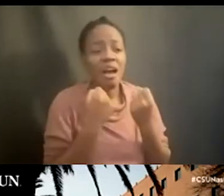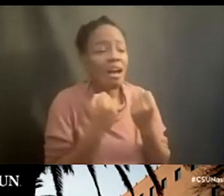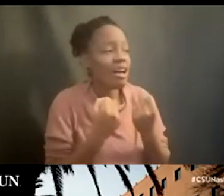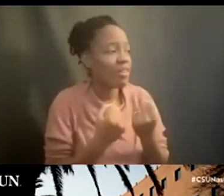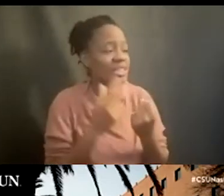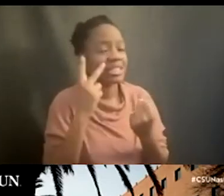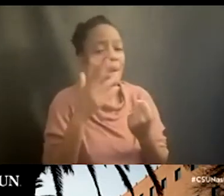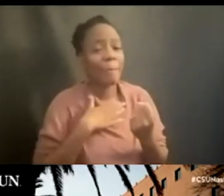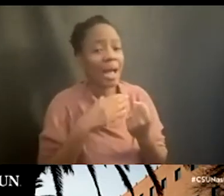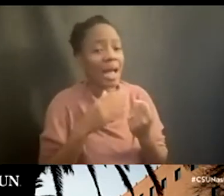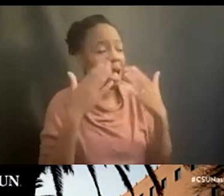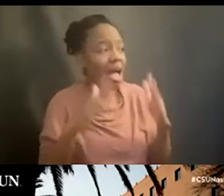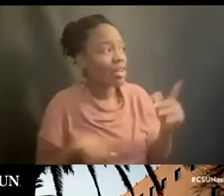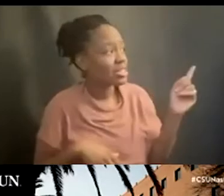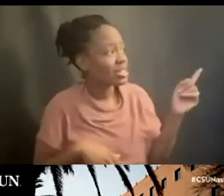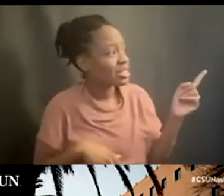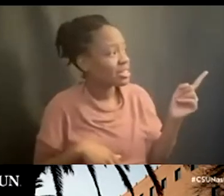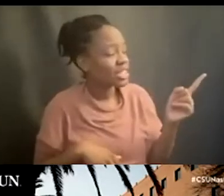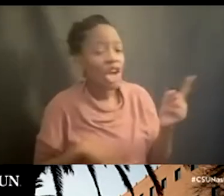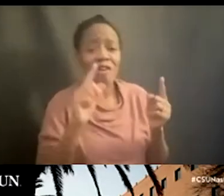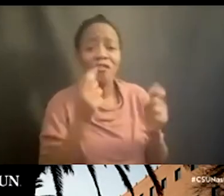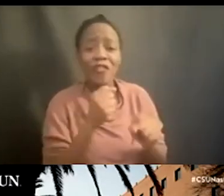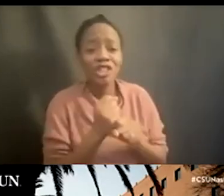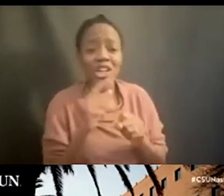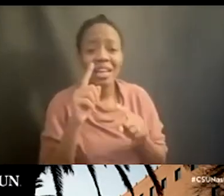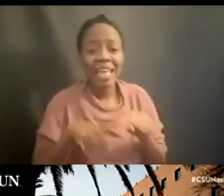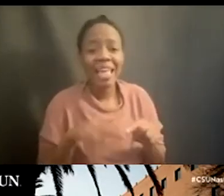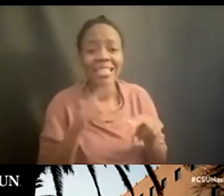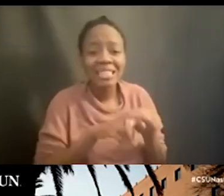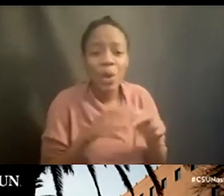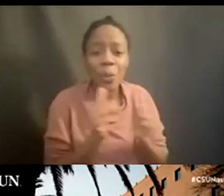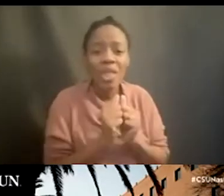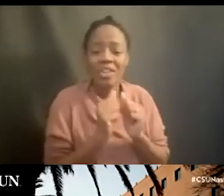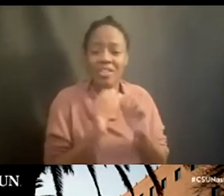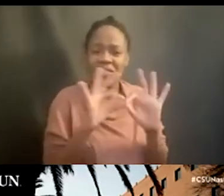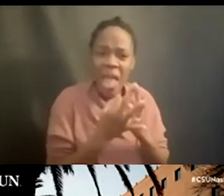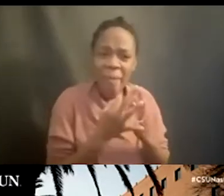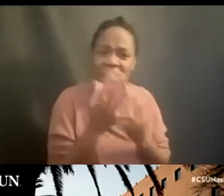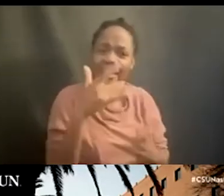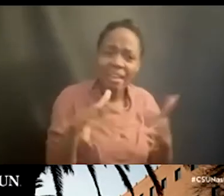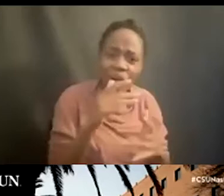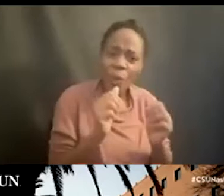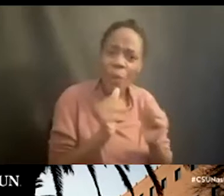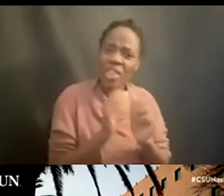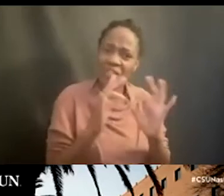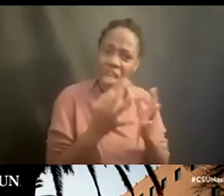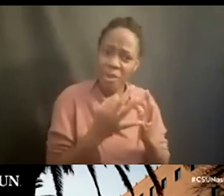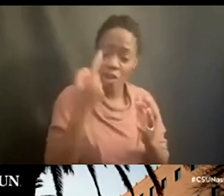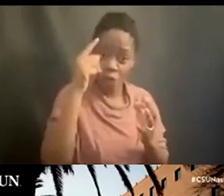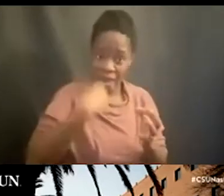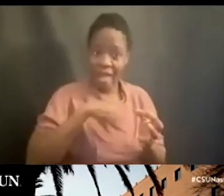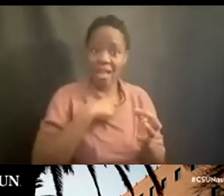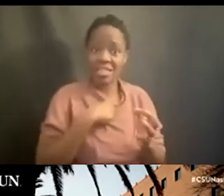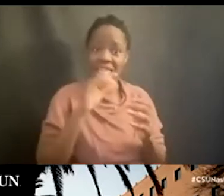I didn't get to like just sit and be with my family, which for us, like that's the biggest thing, right? Like sitting with our moms,